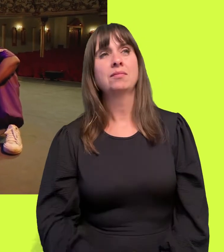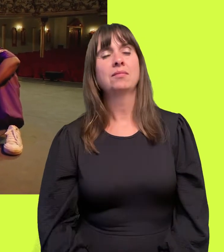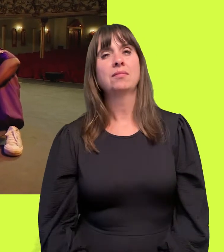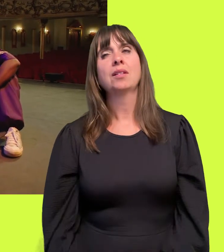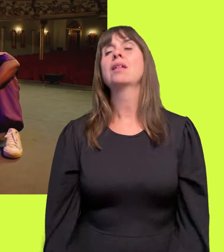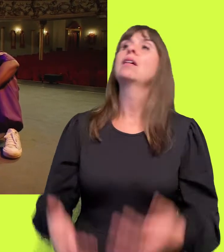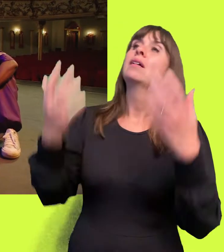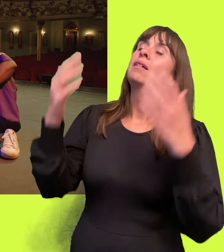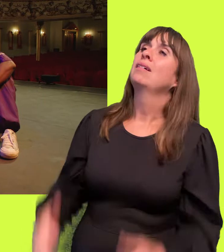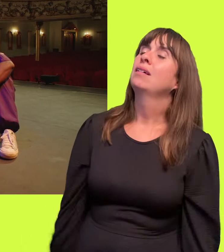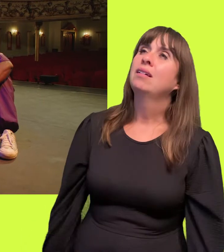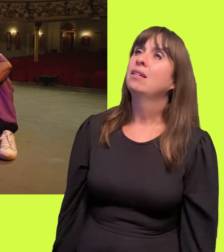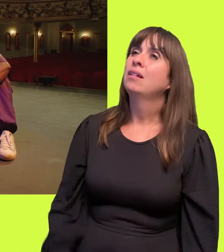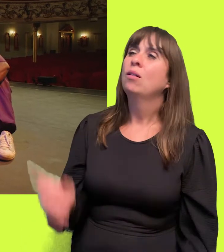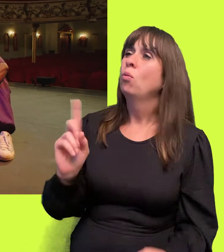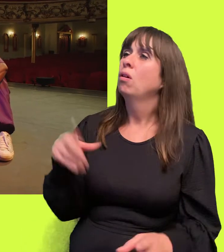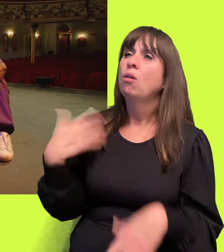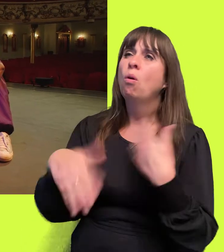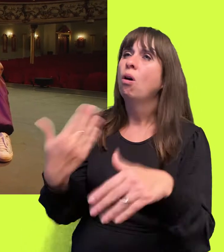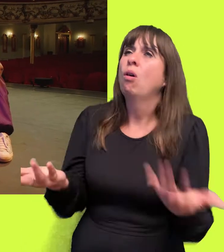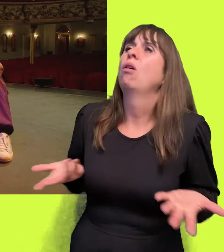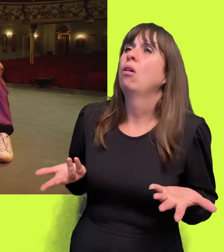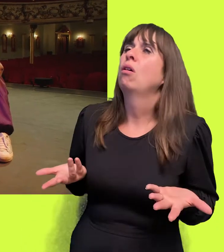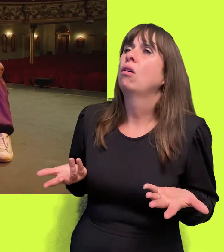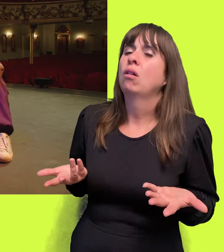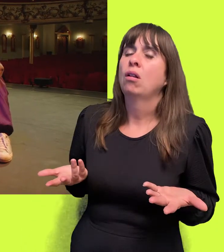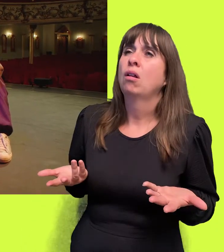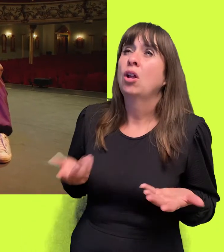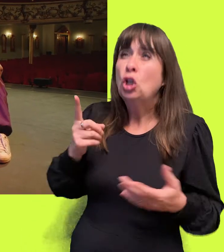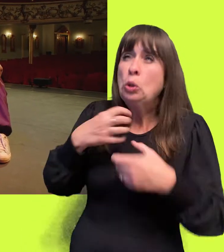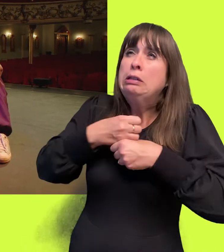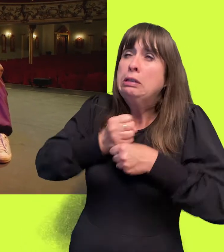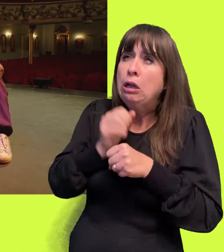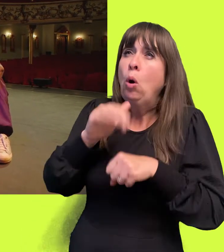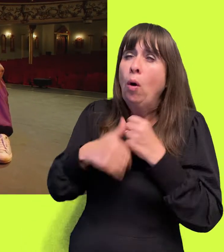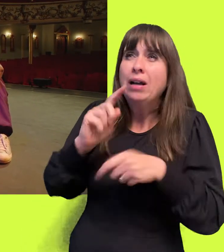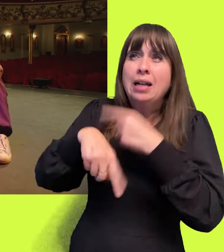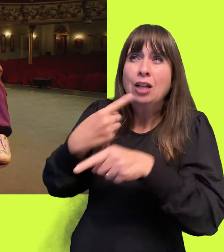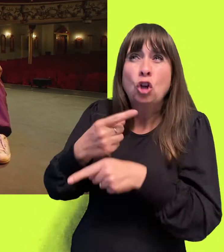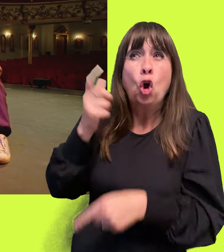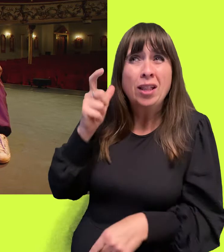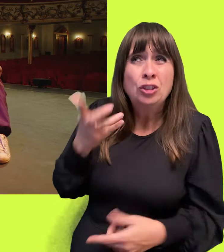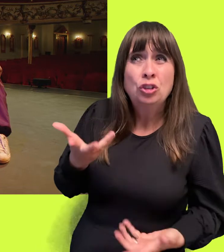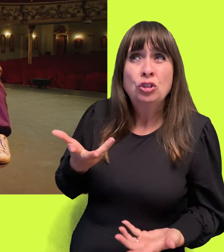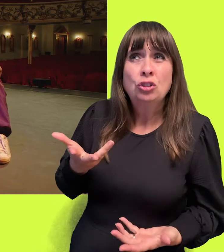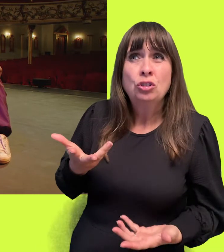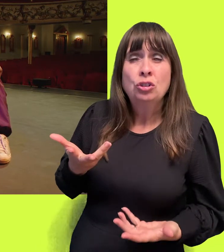Come on, Ev, what is this about? Look, is this about next year? College and that?